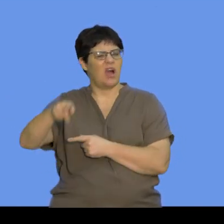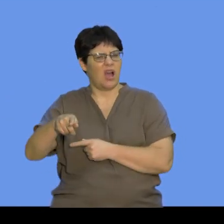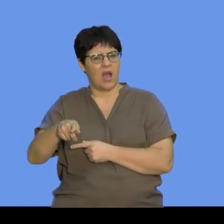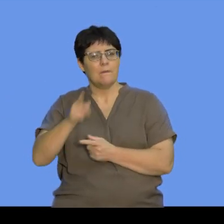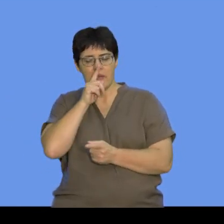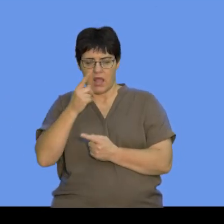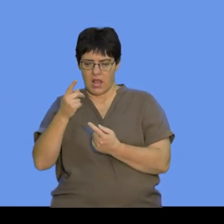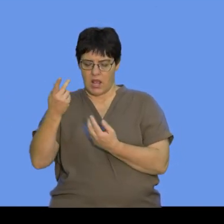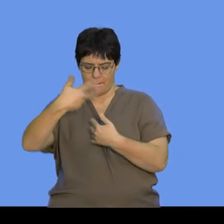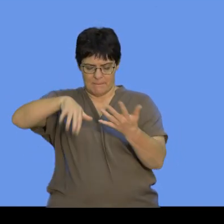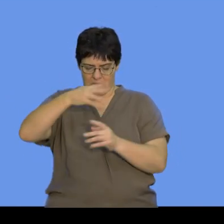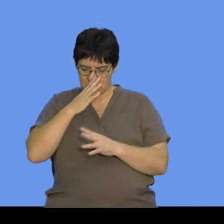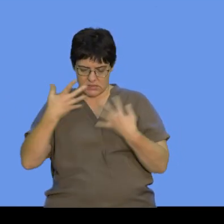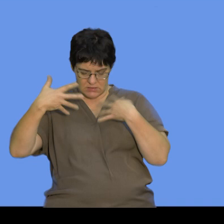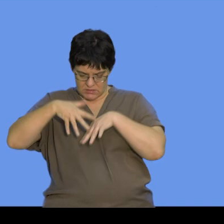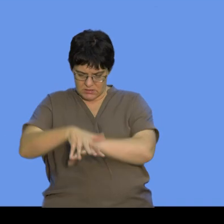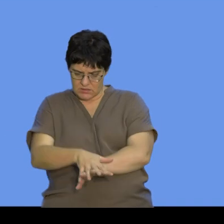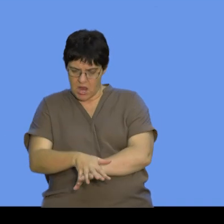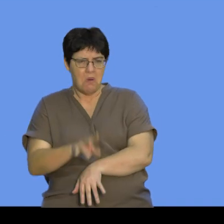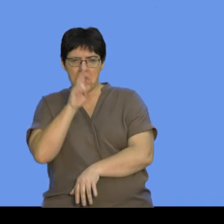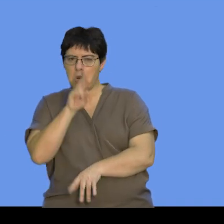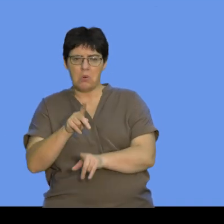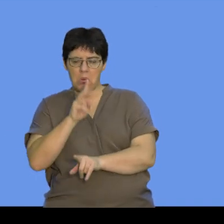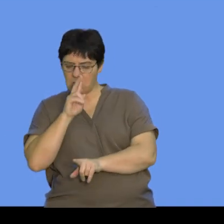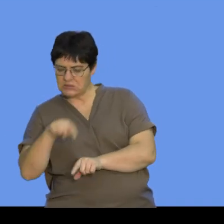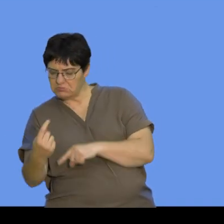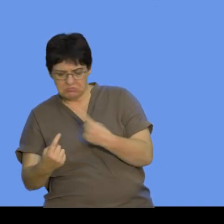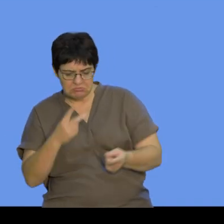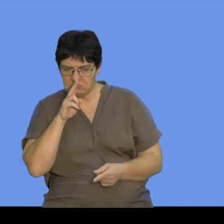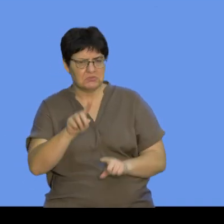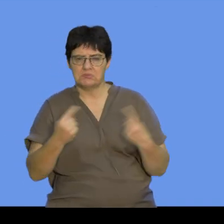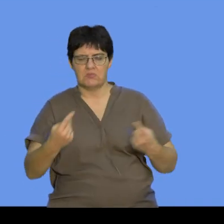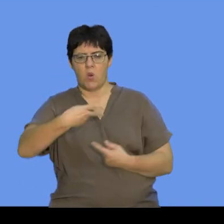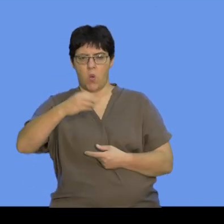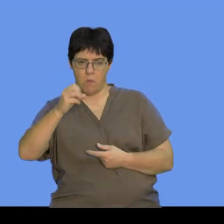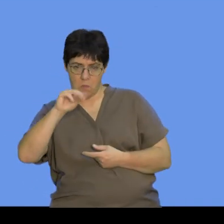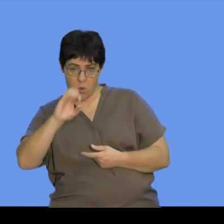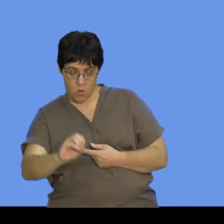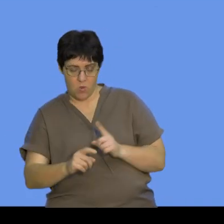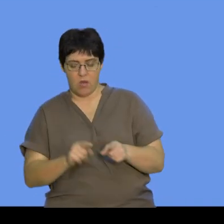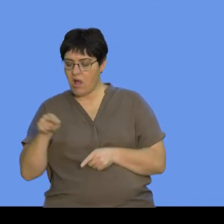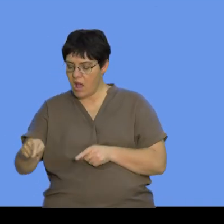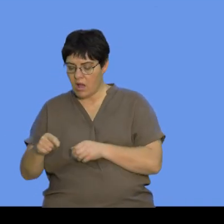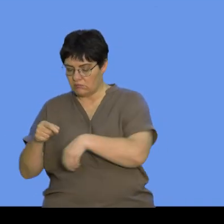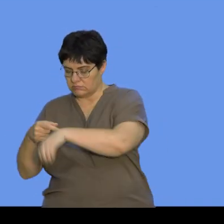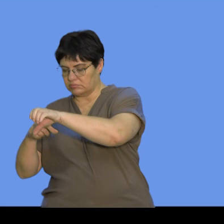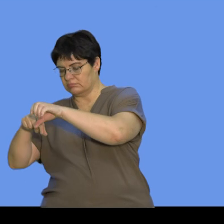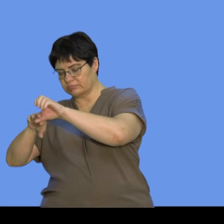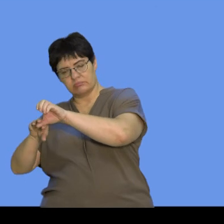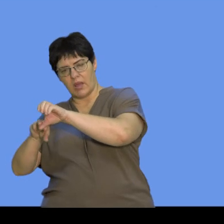detail, where we discussed homogeneous as the uniform mixtures, you know, while the heterogeneous